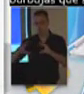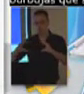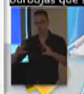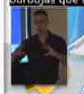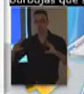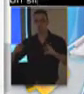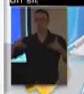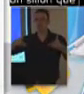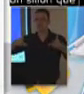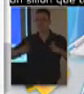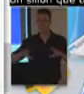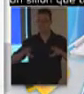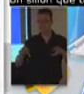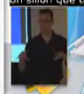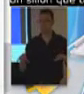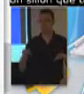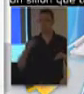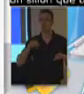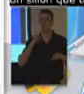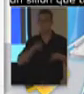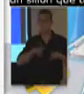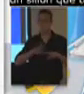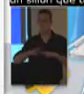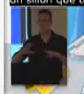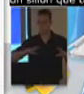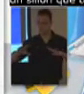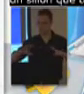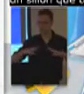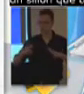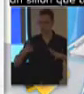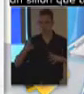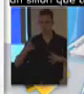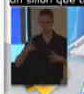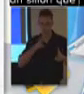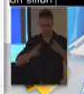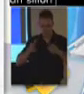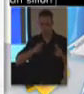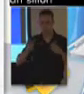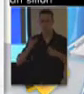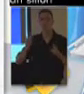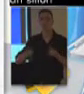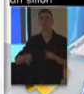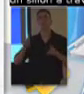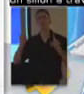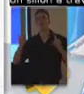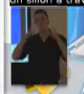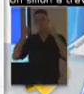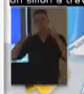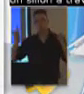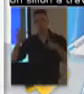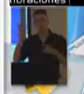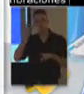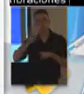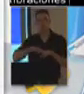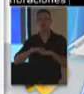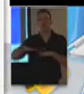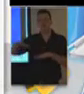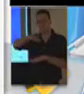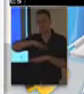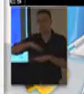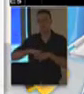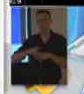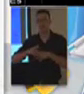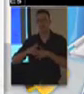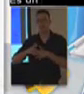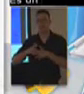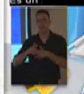there's water elements, they can feel vibrations, we've got the water bed, there's music that can be heard.